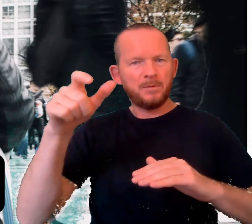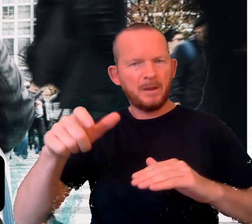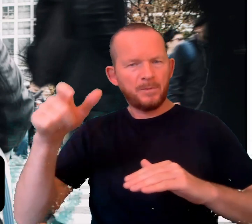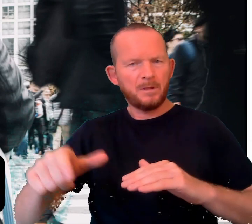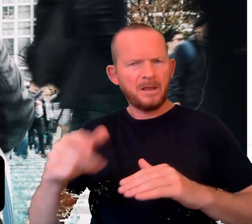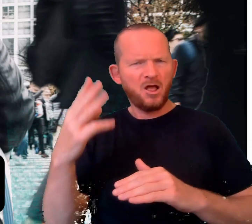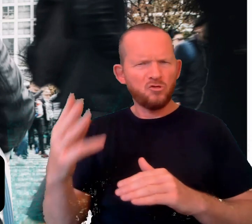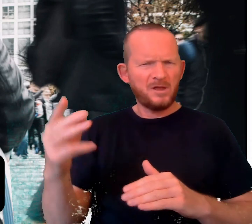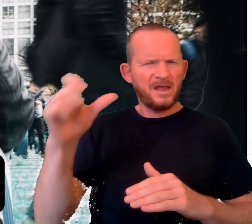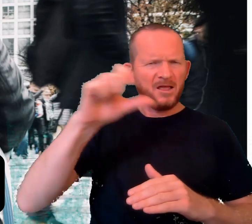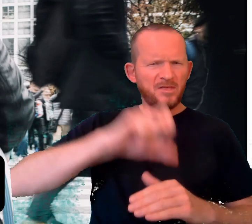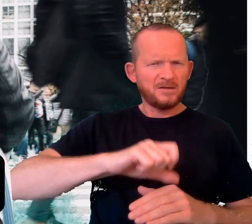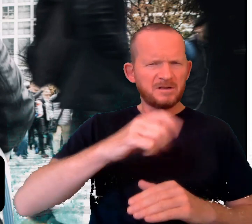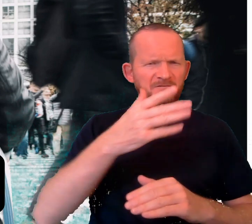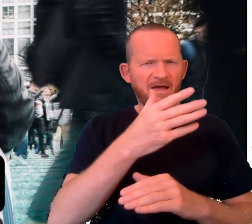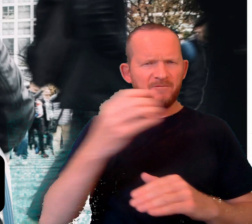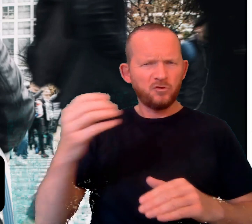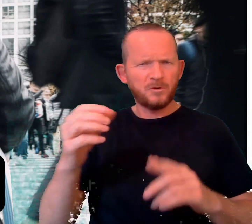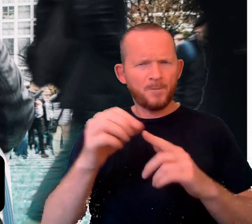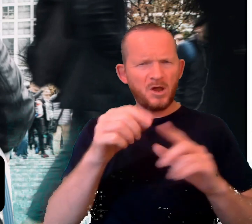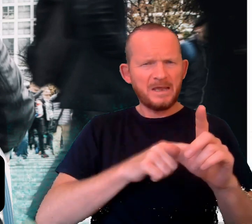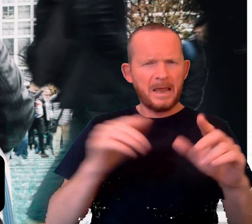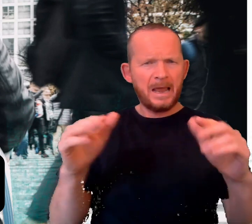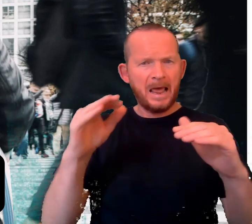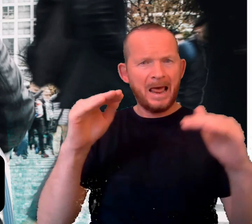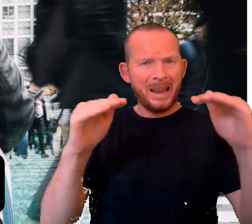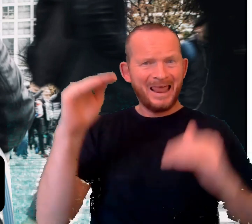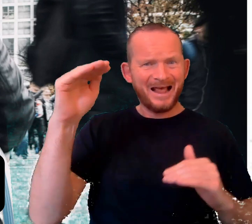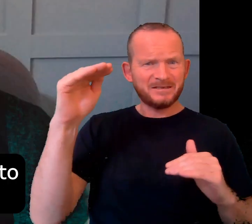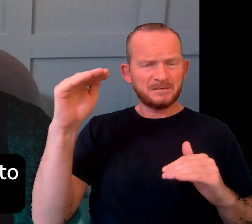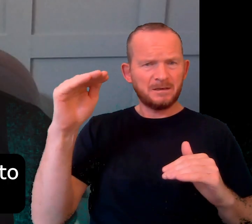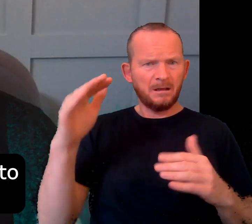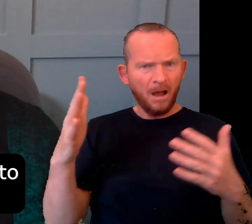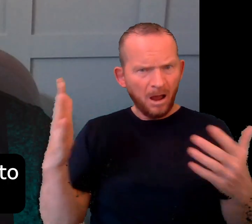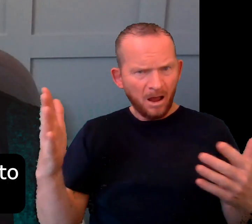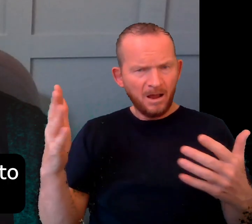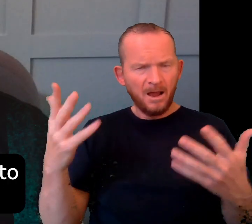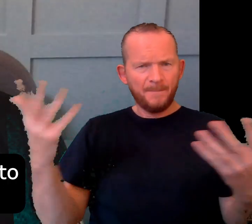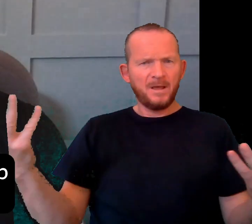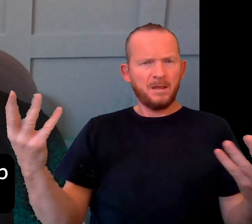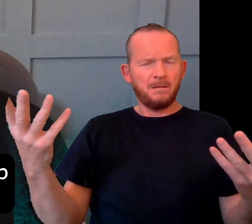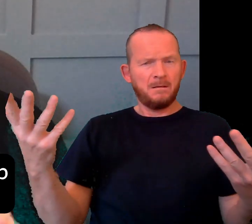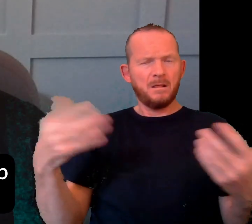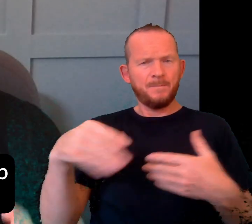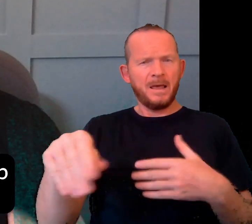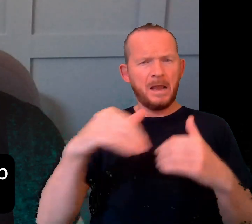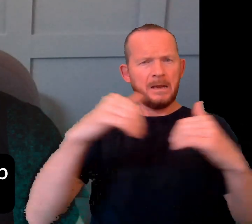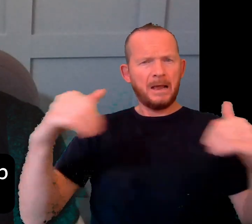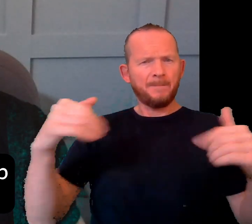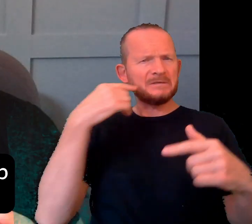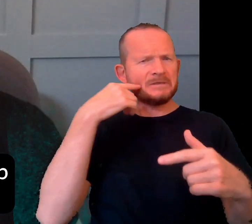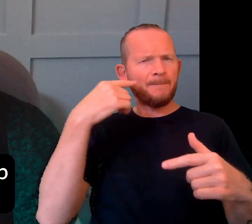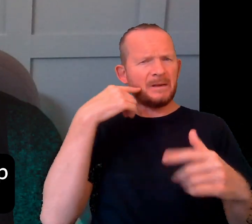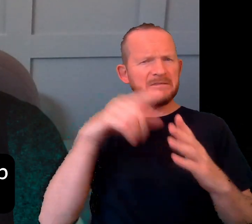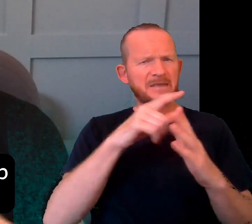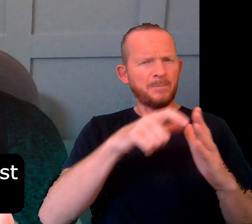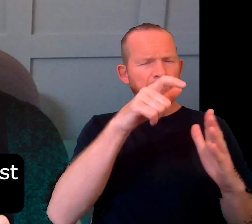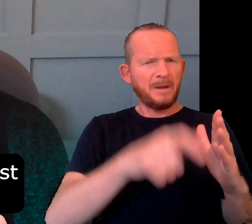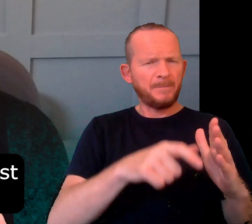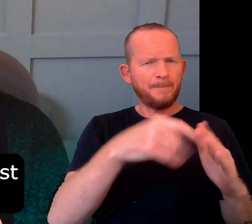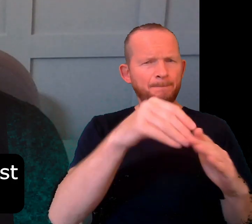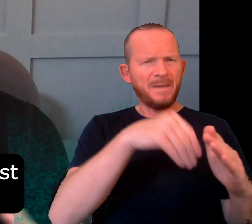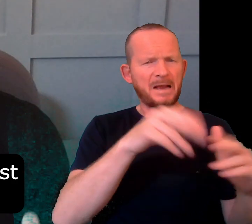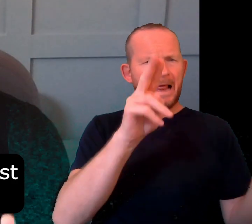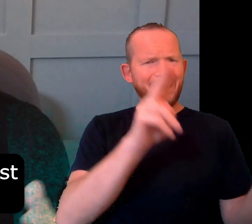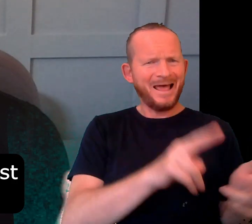people, equating to £3,500 per year. That's no amount to be sniffed at, but is the pay gap as simple as